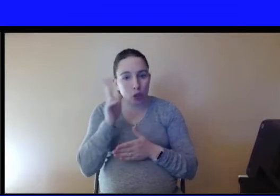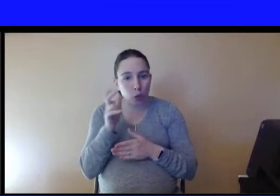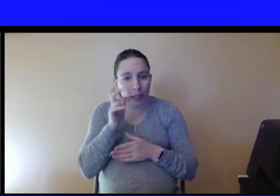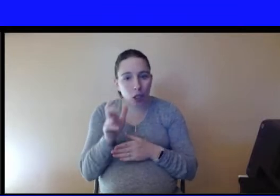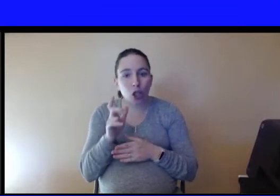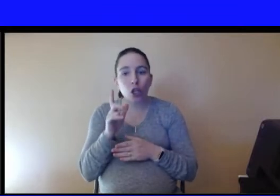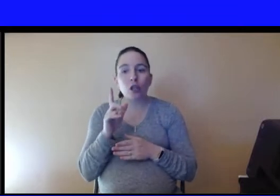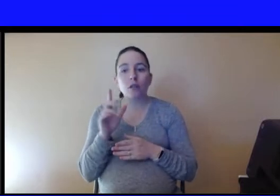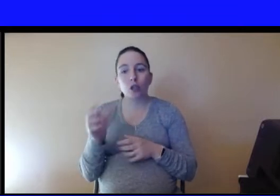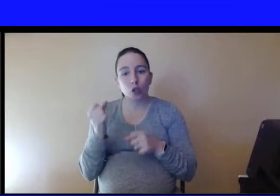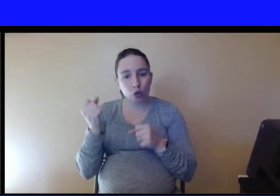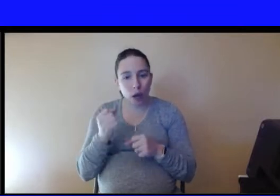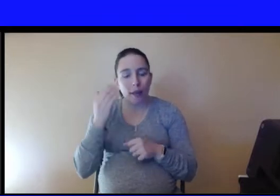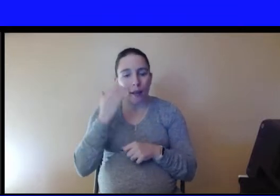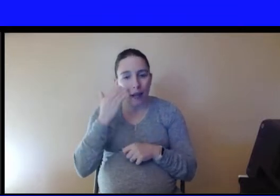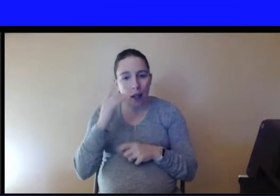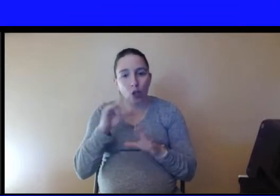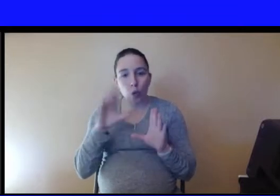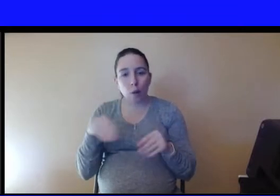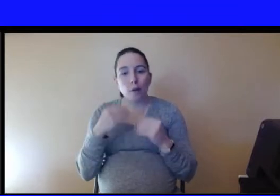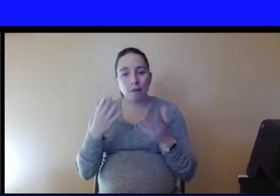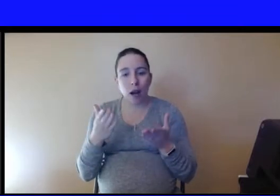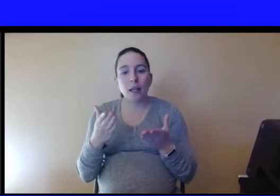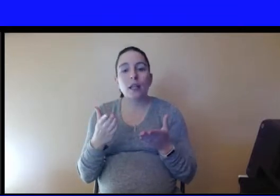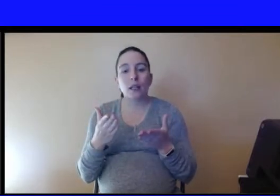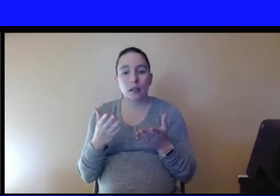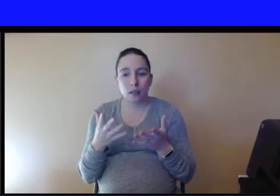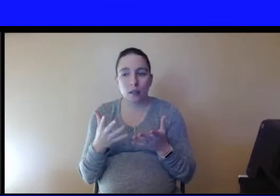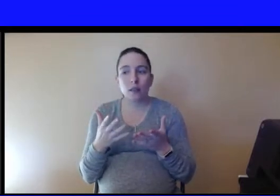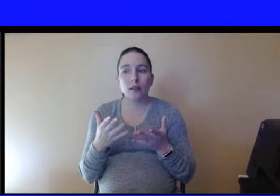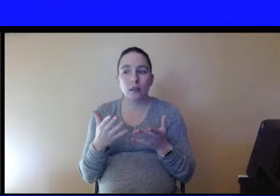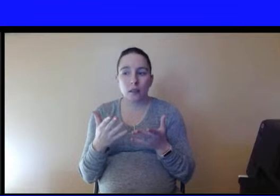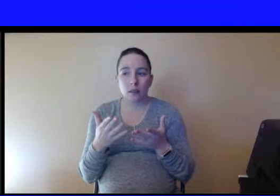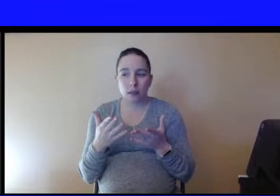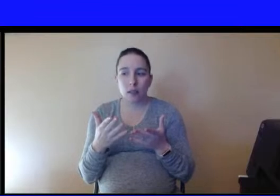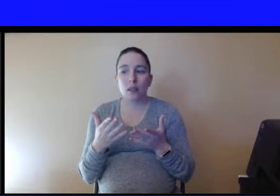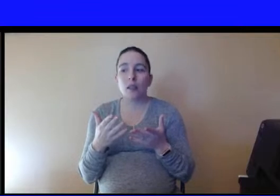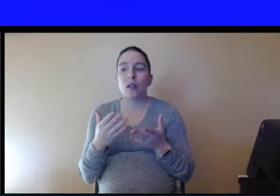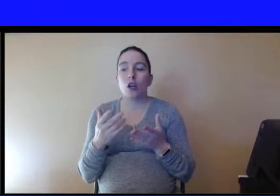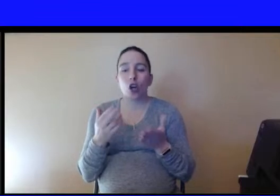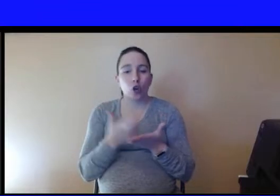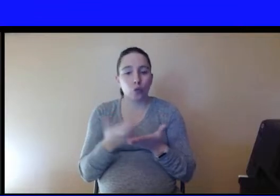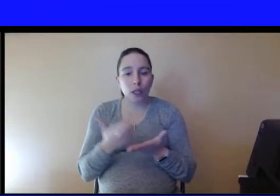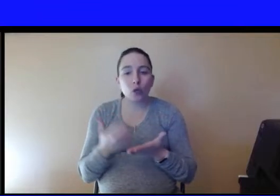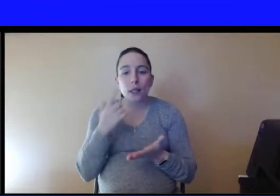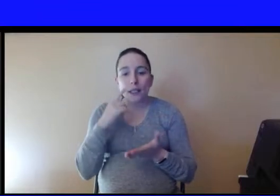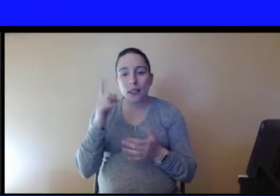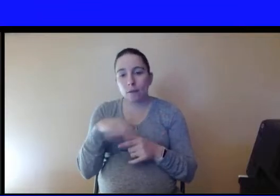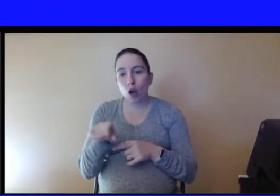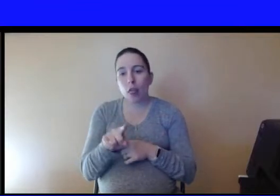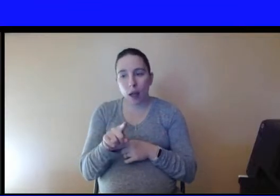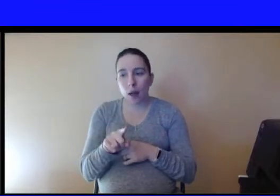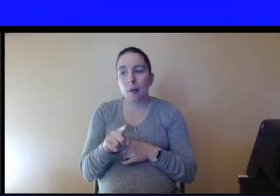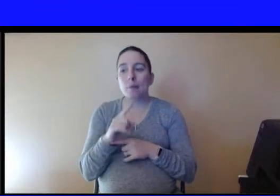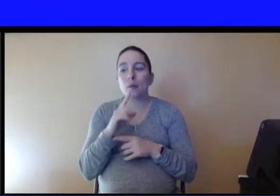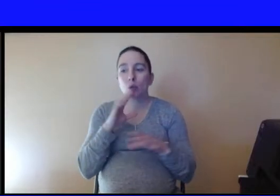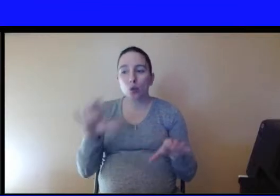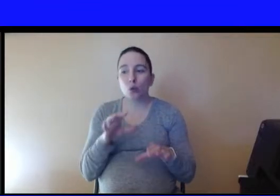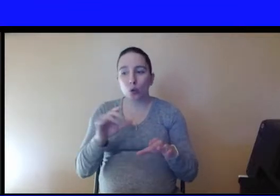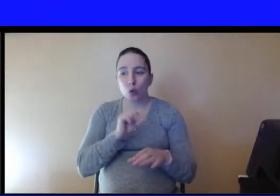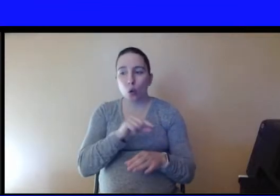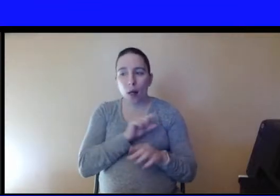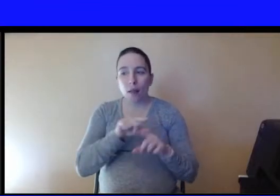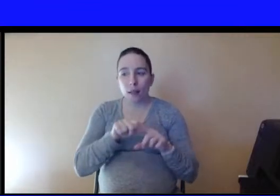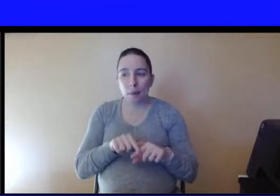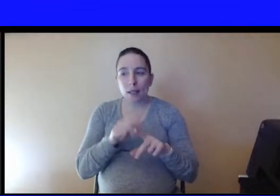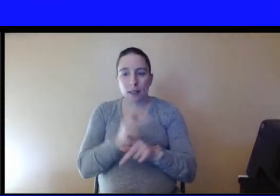activities lead to empowerment and therefore lead to very good leadership for the nursing